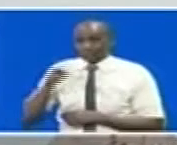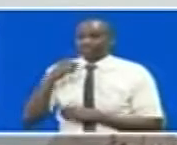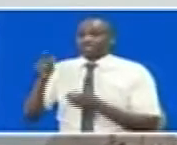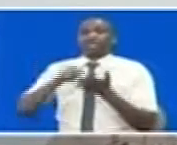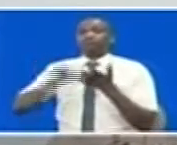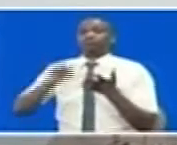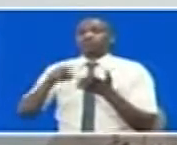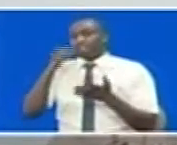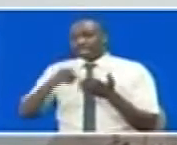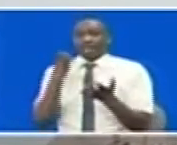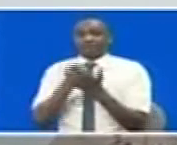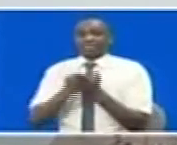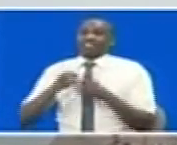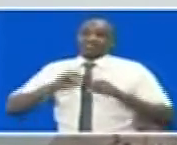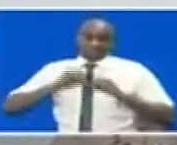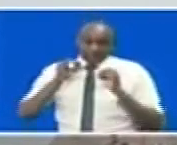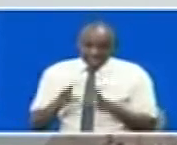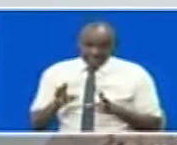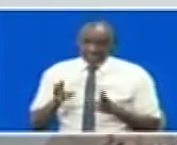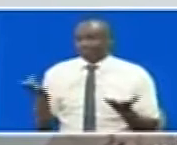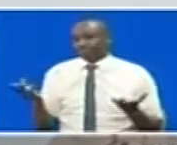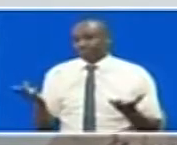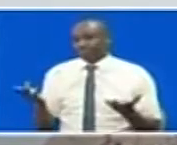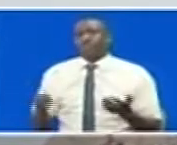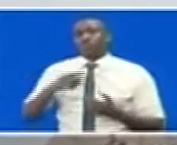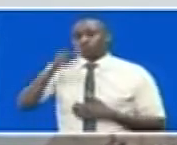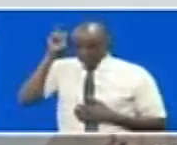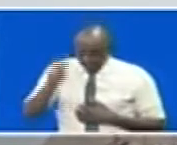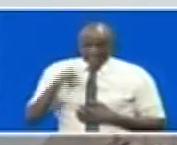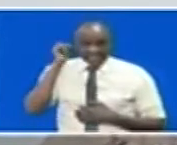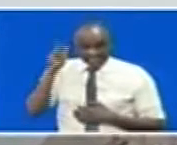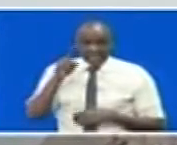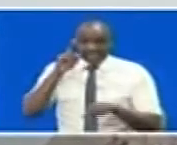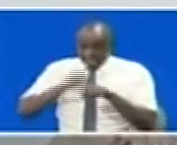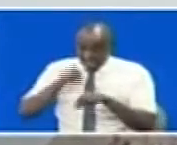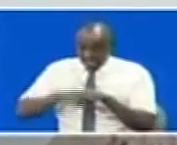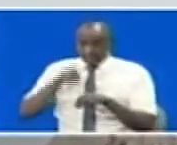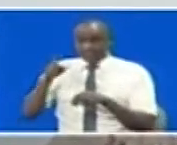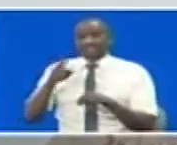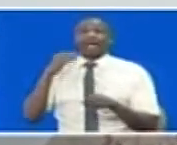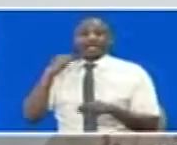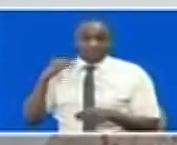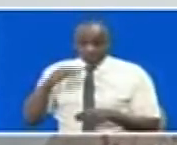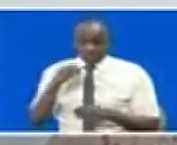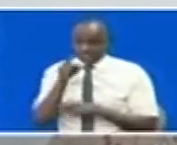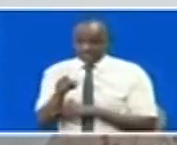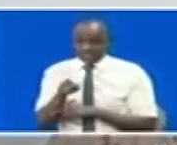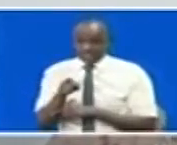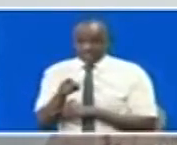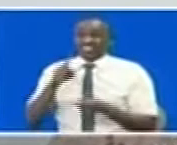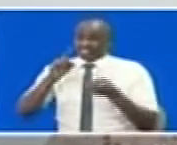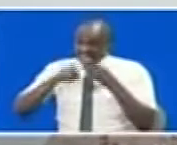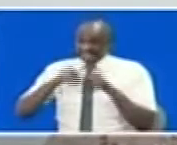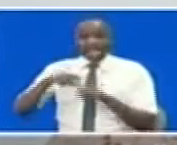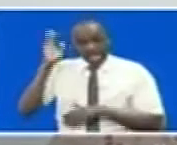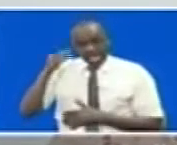matters because the evidence is lacking and is wanting. You must understand that when it is a criminal matter, the standard of proof is